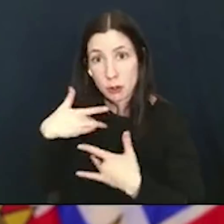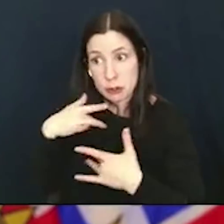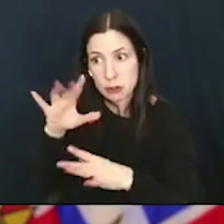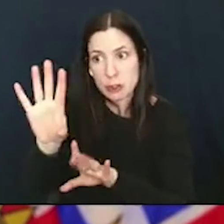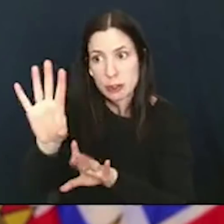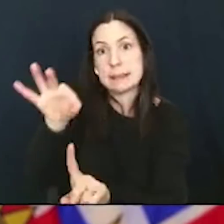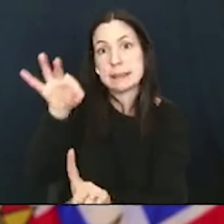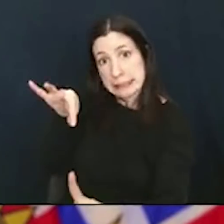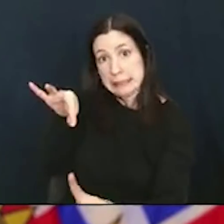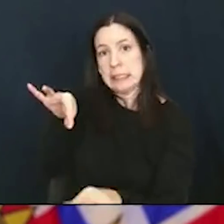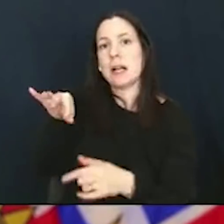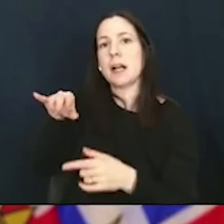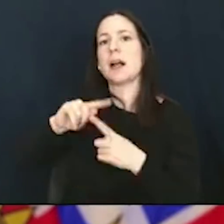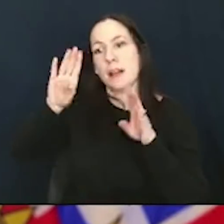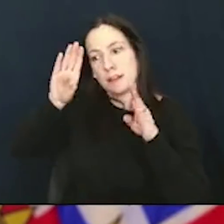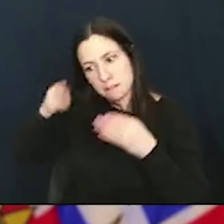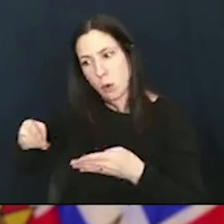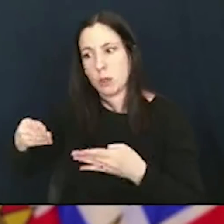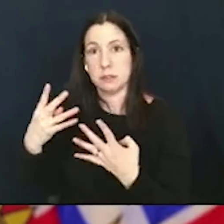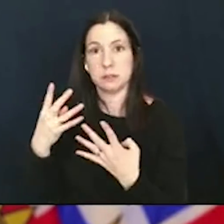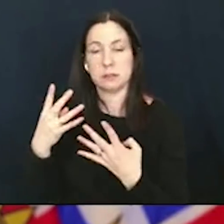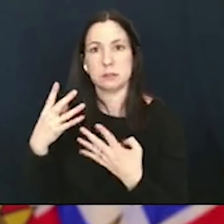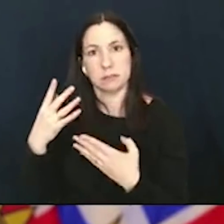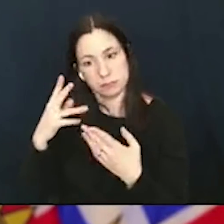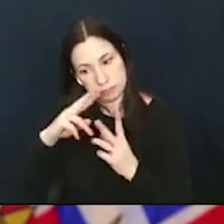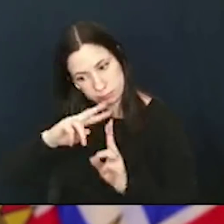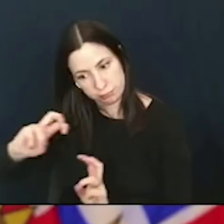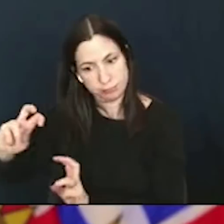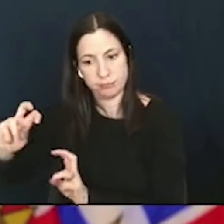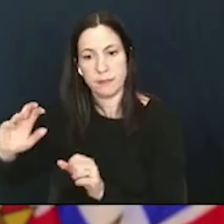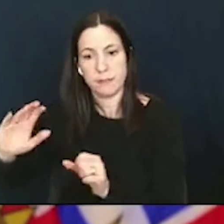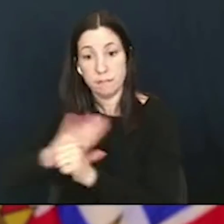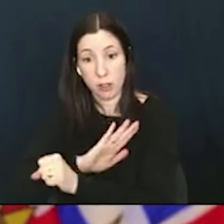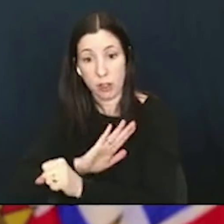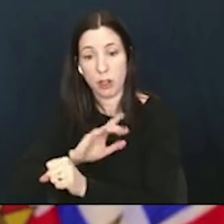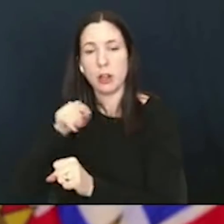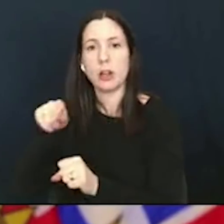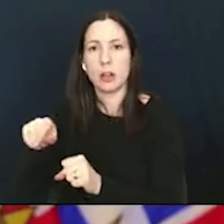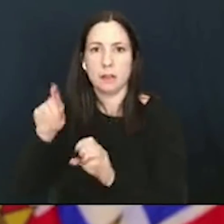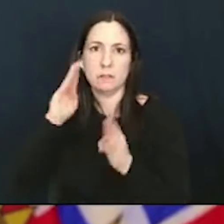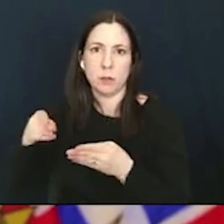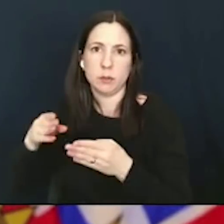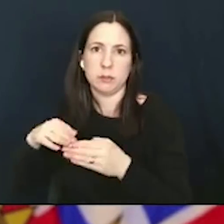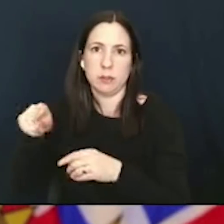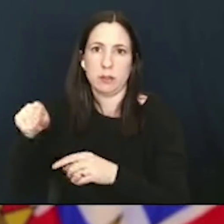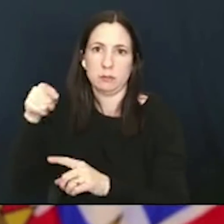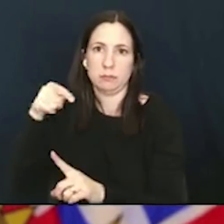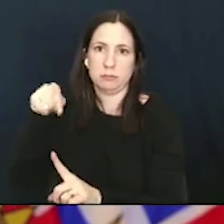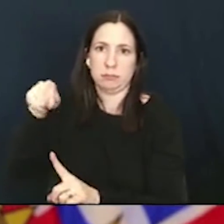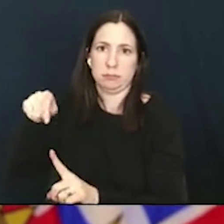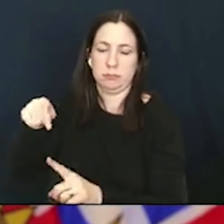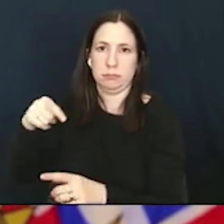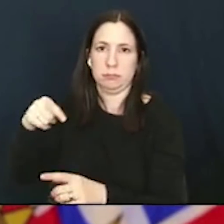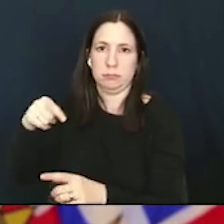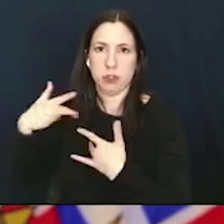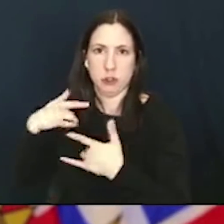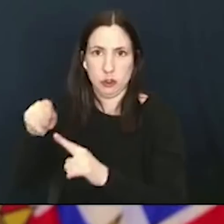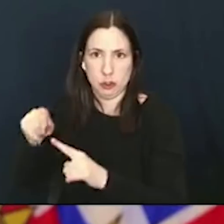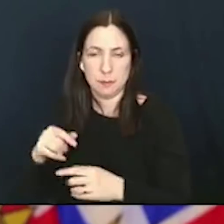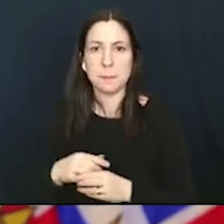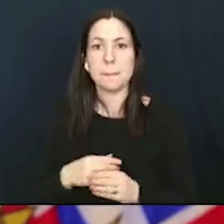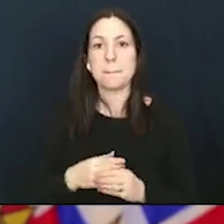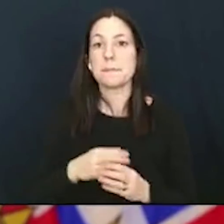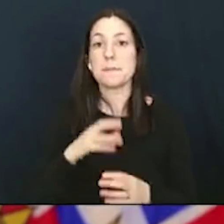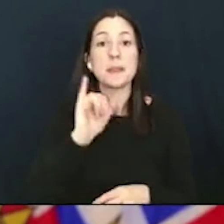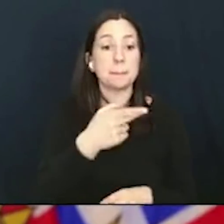that are most risky. So that screening test is done right after the PCR test turns positive. So we get